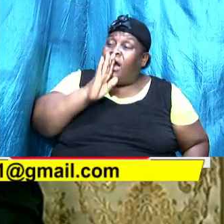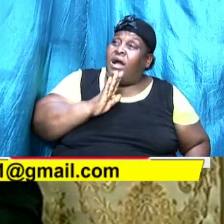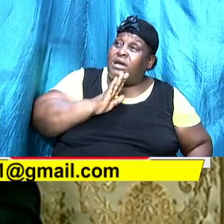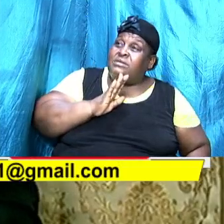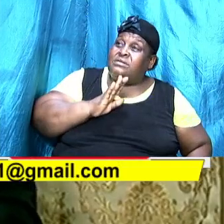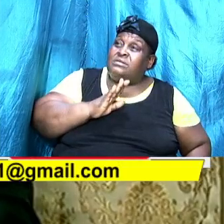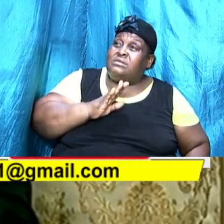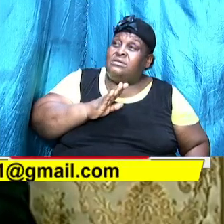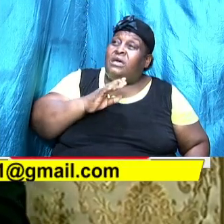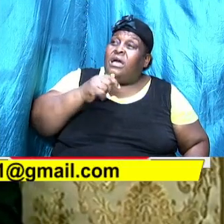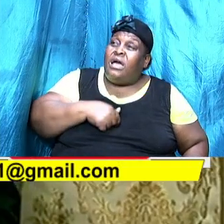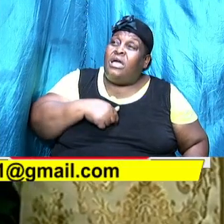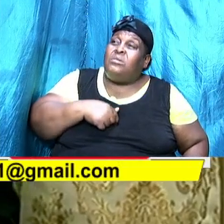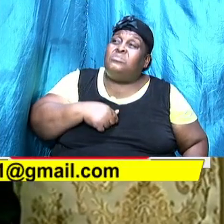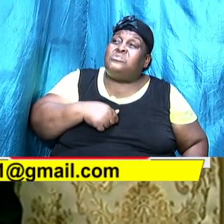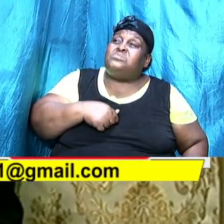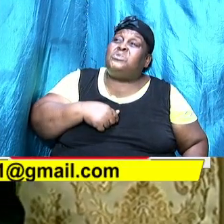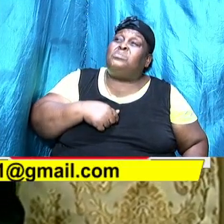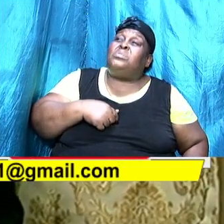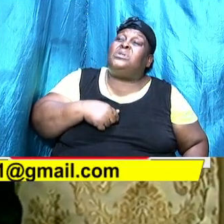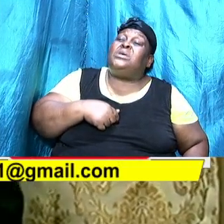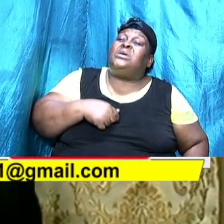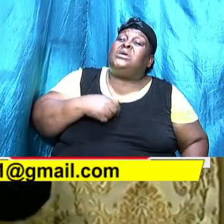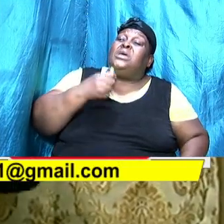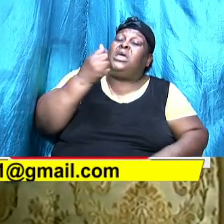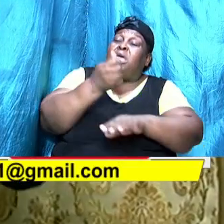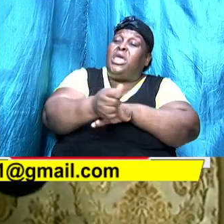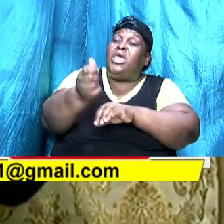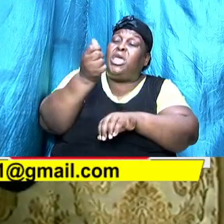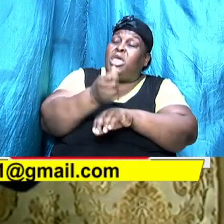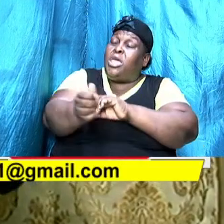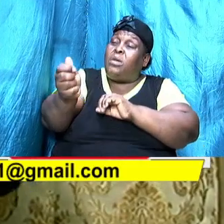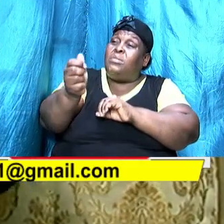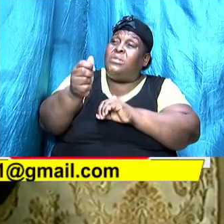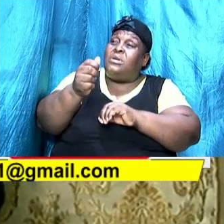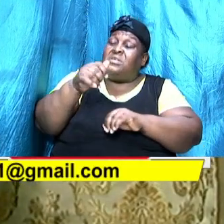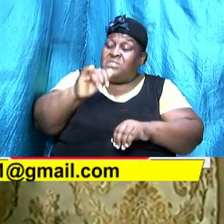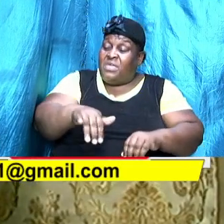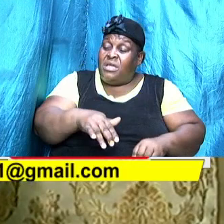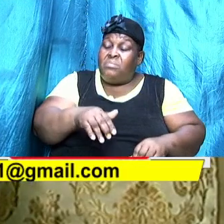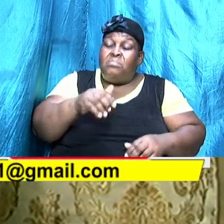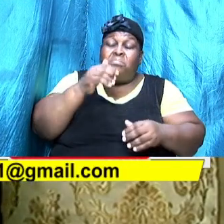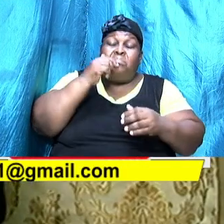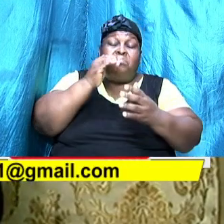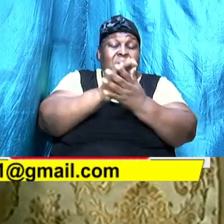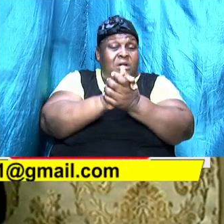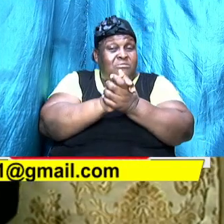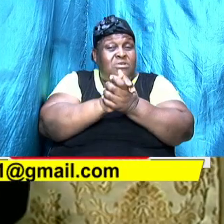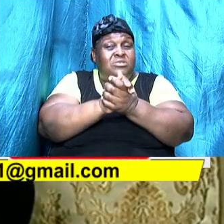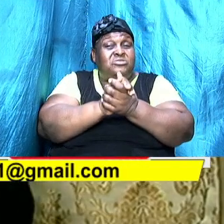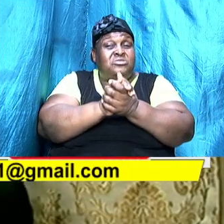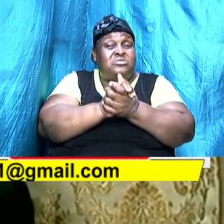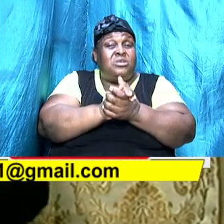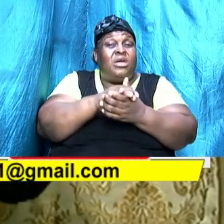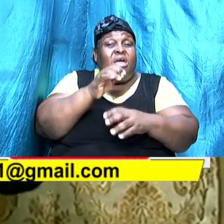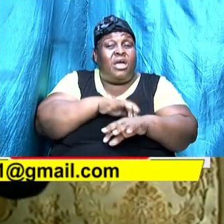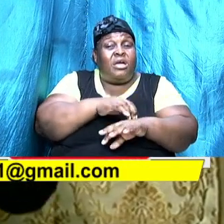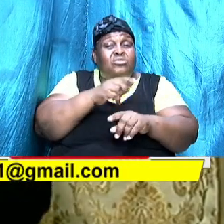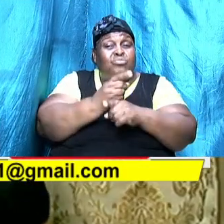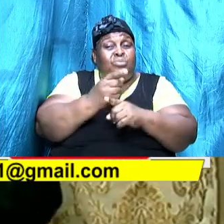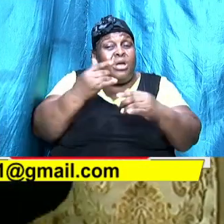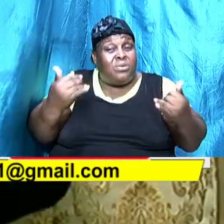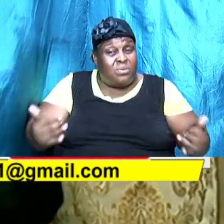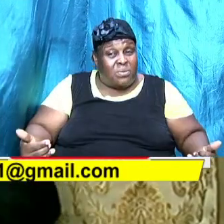am to be blamed for where the thing is right now. There are men that I have spoken to and have given advice to go